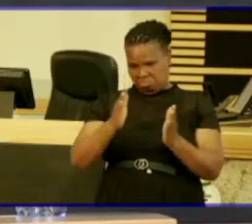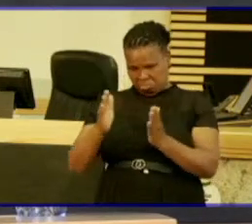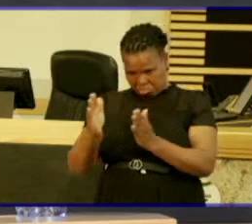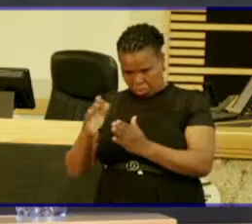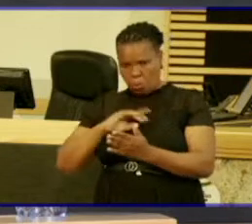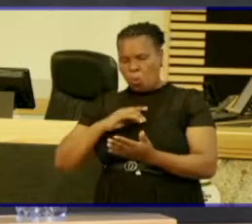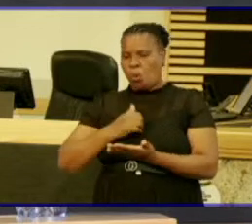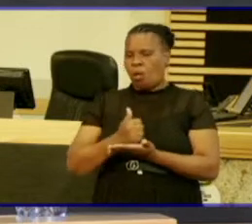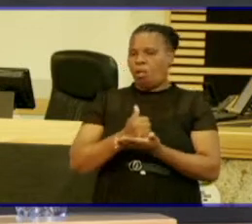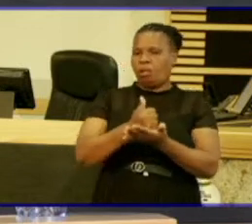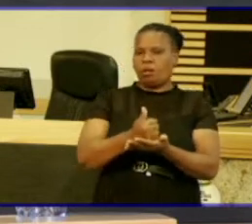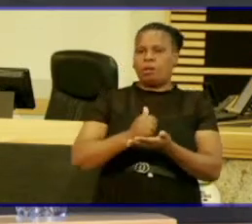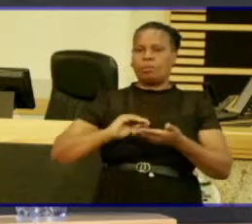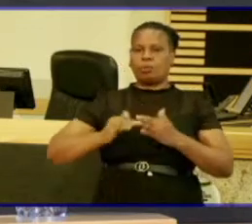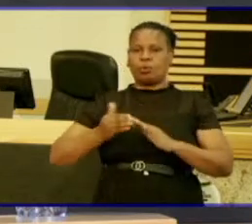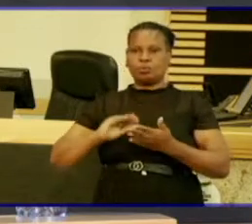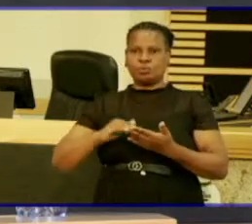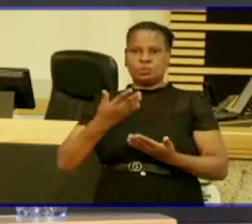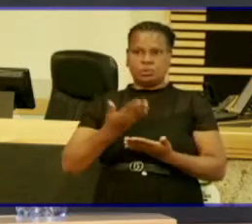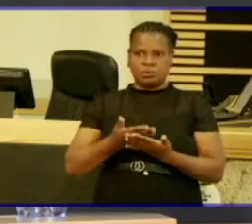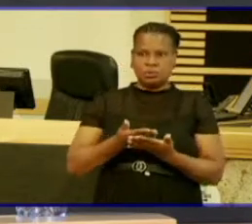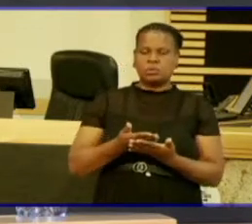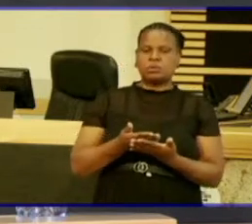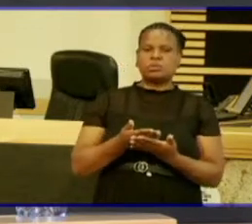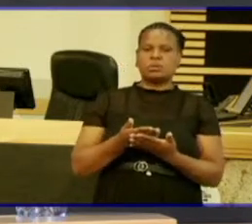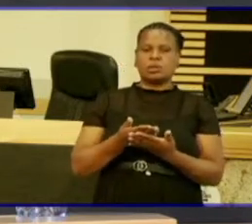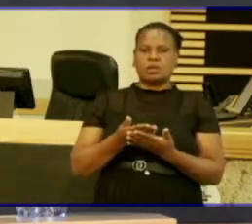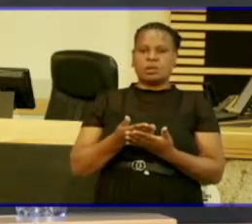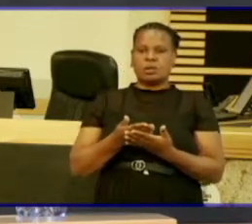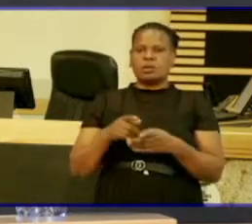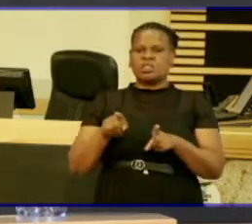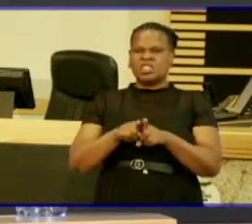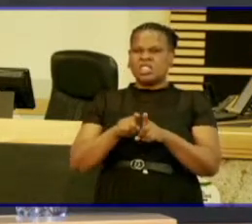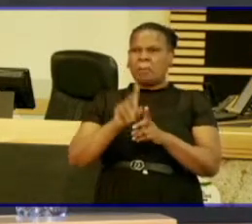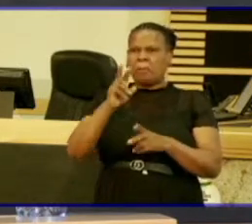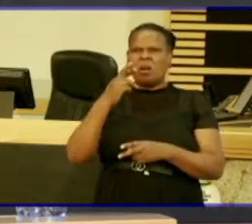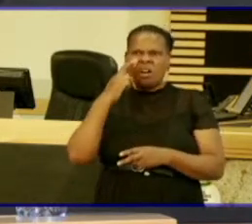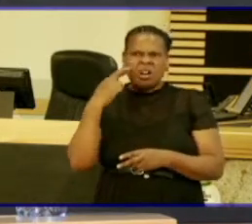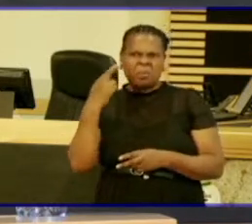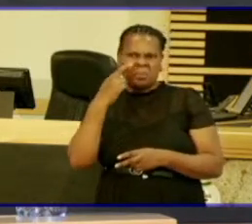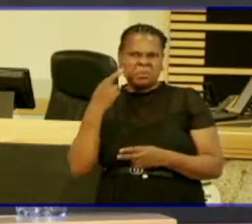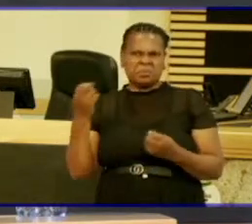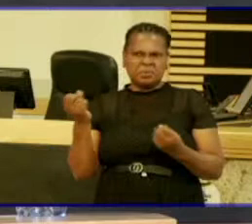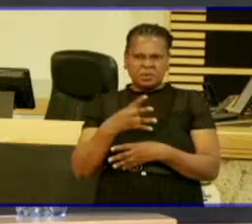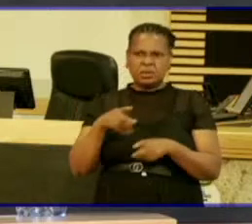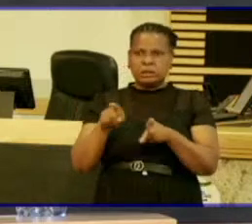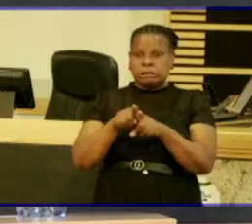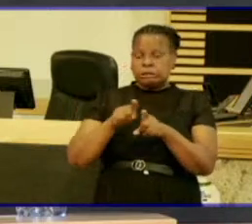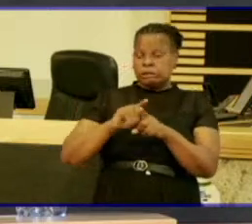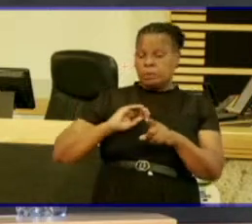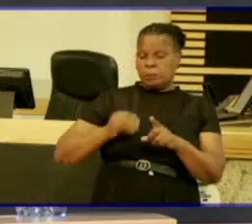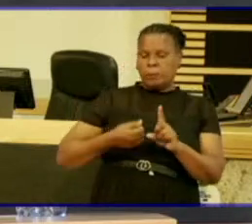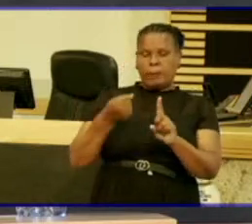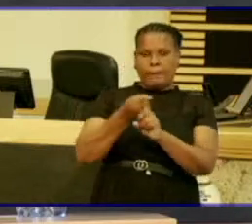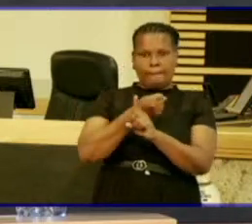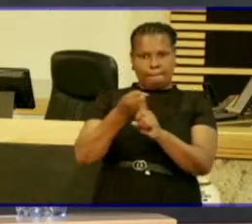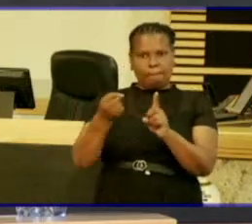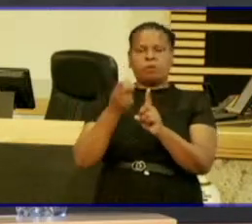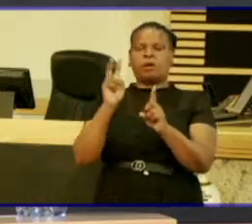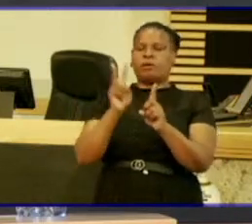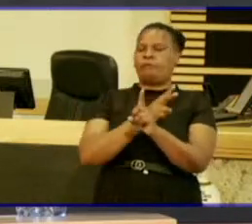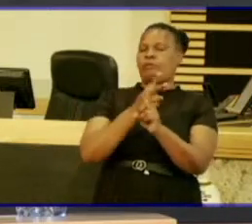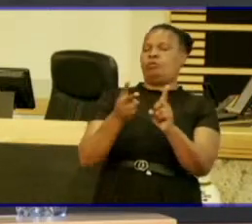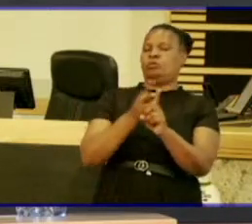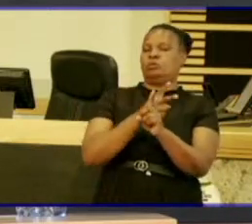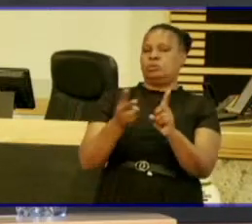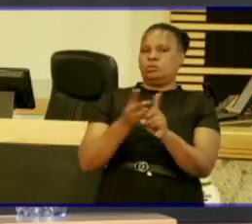help with the speedy resolution of sexual offenses. In fighting gender-based violence in the province, we welcome the improvement